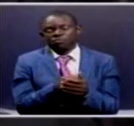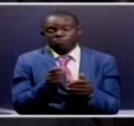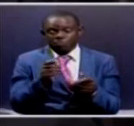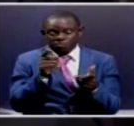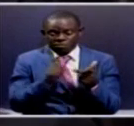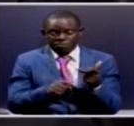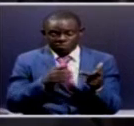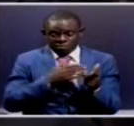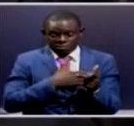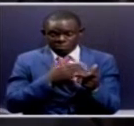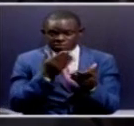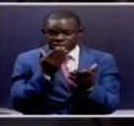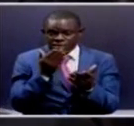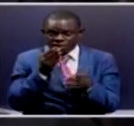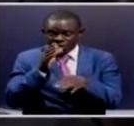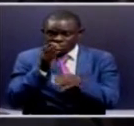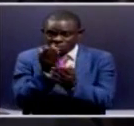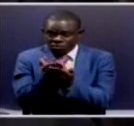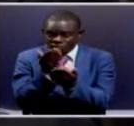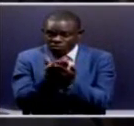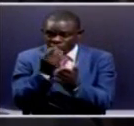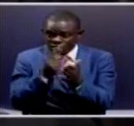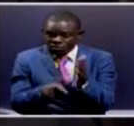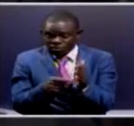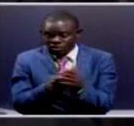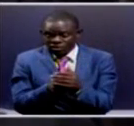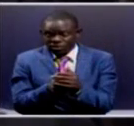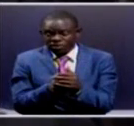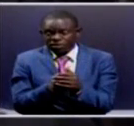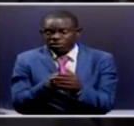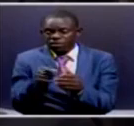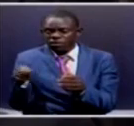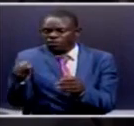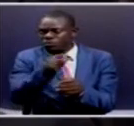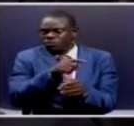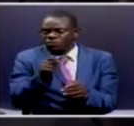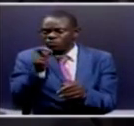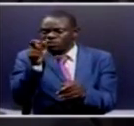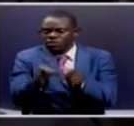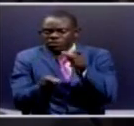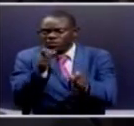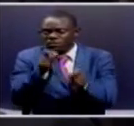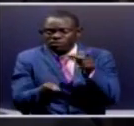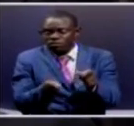individuals whom you want to reconcile. Find another